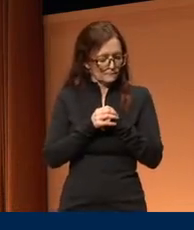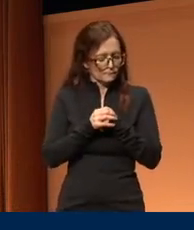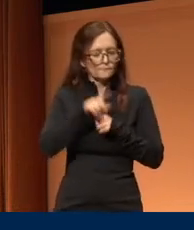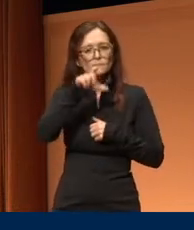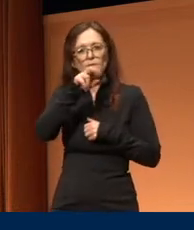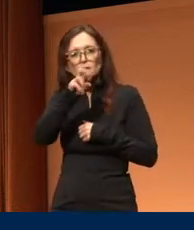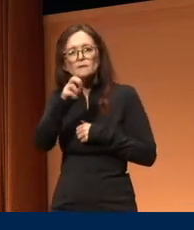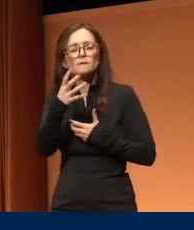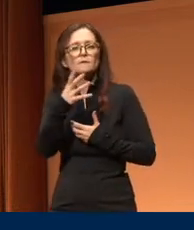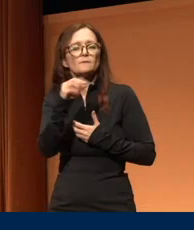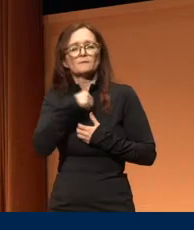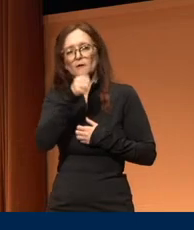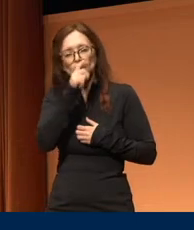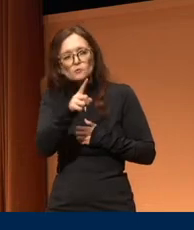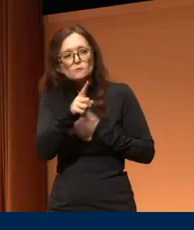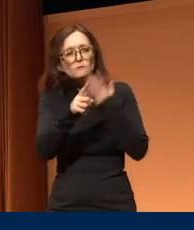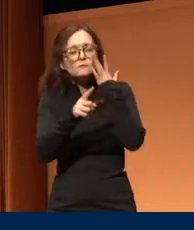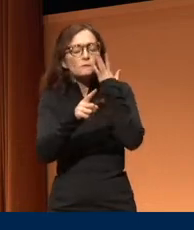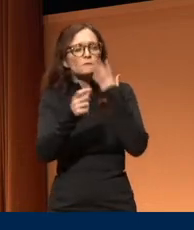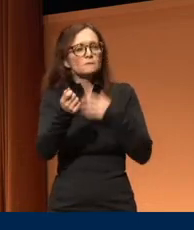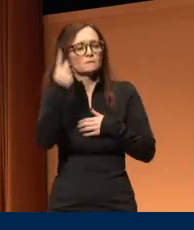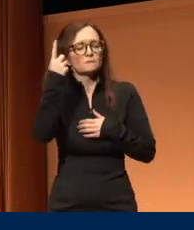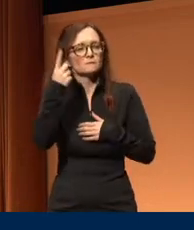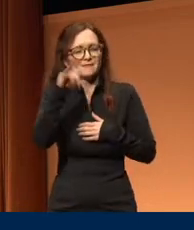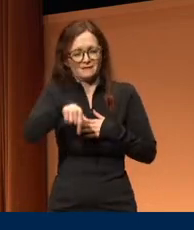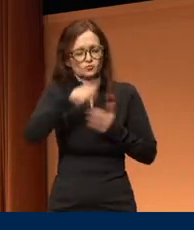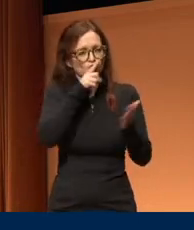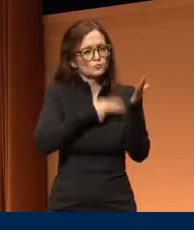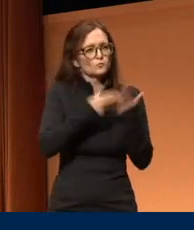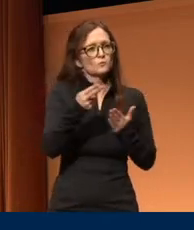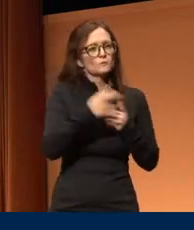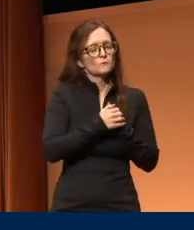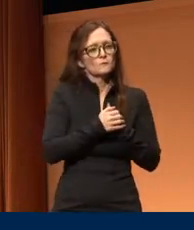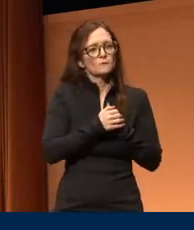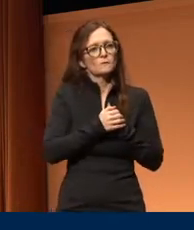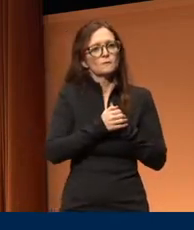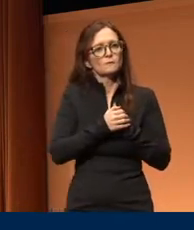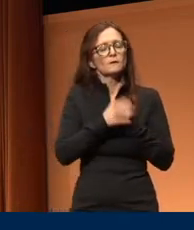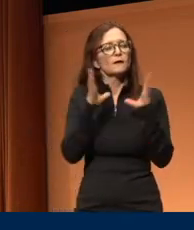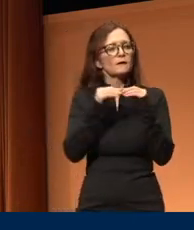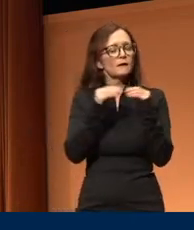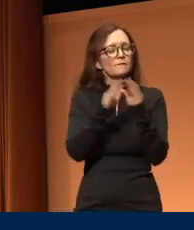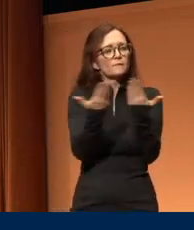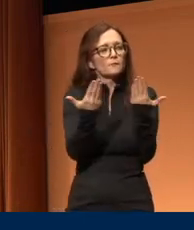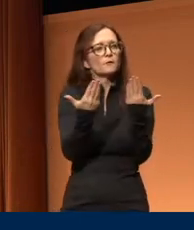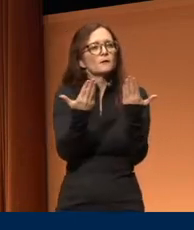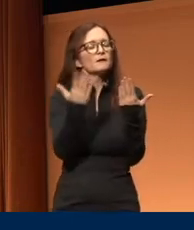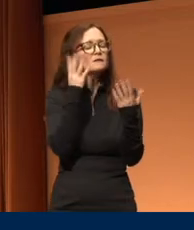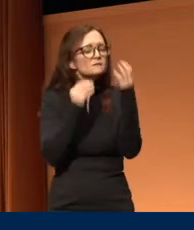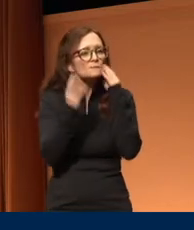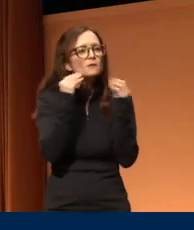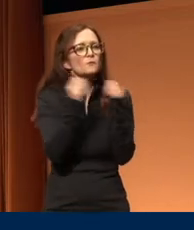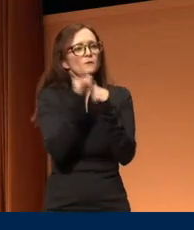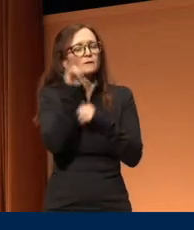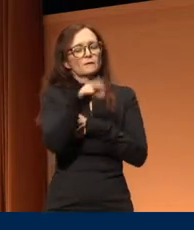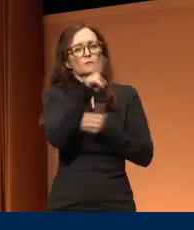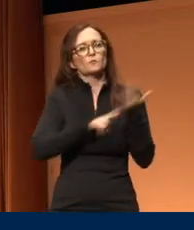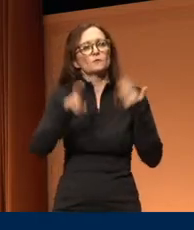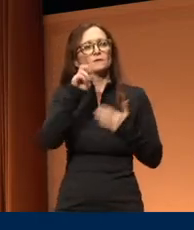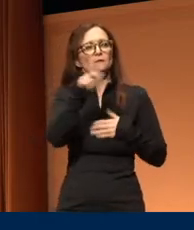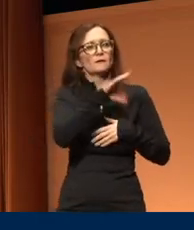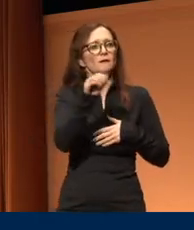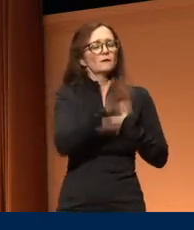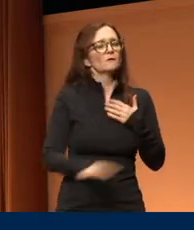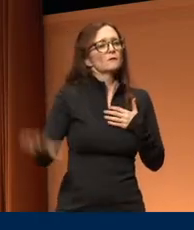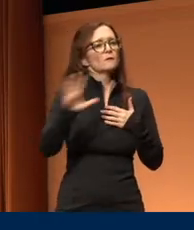love in both, but I'm not sure you get the same kind of truth. The conference focused on the experience of the Yellow Vests on the roundabouts